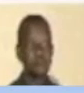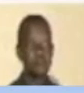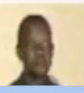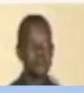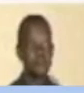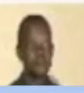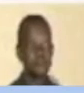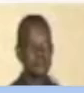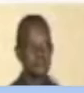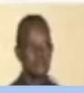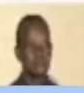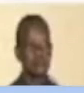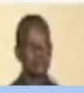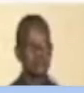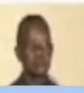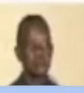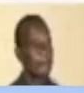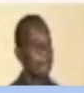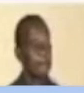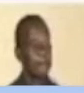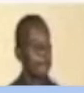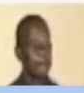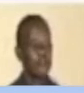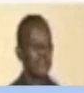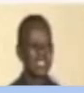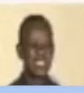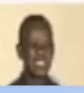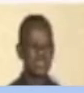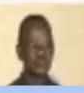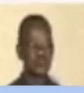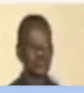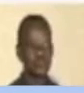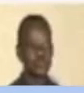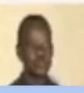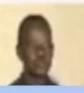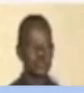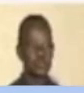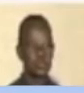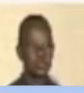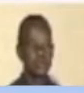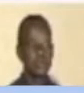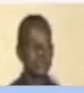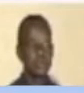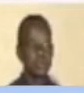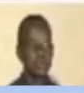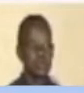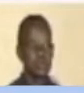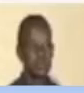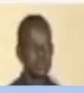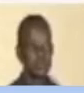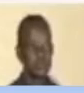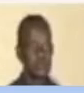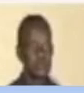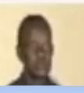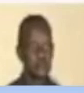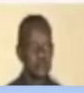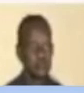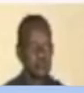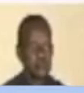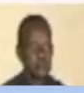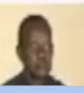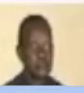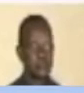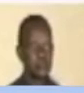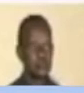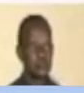but even more difficult for our children who had to adapt to new ways of doing things,